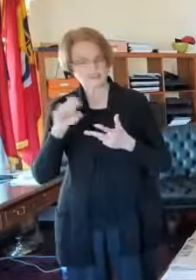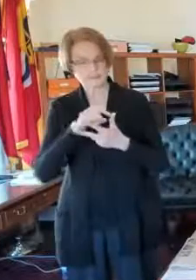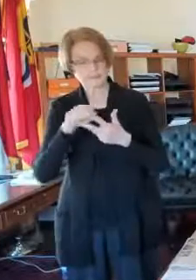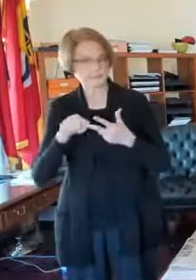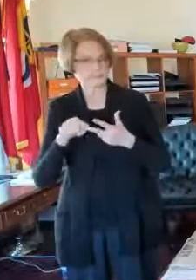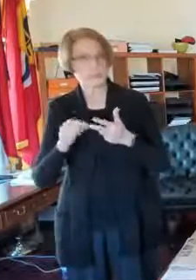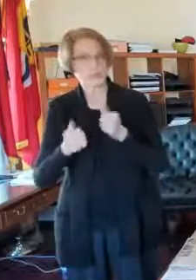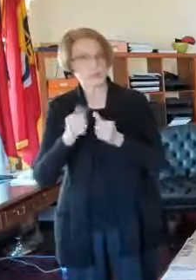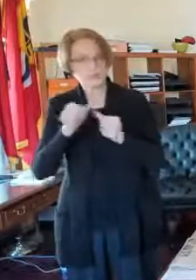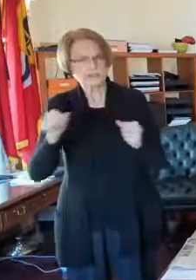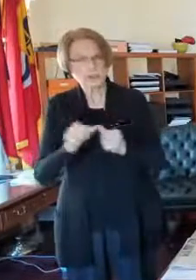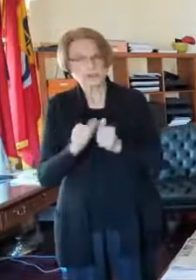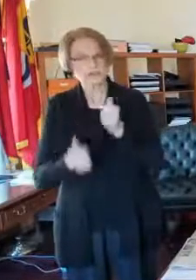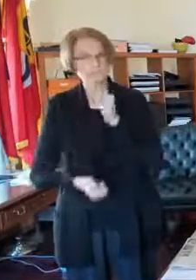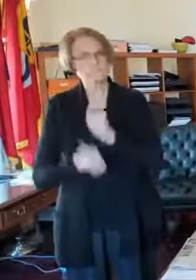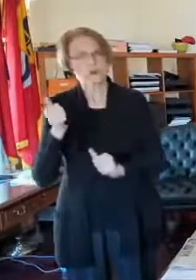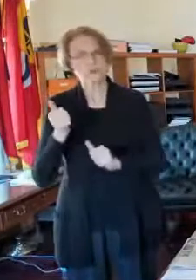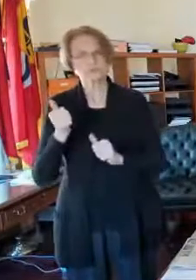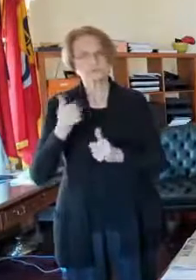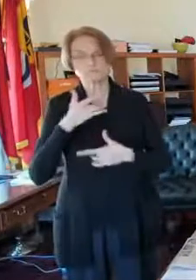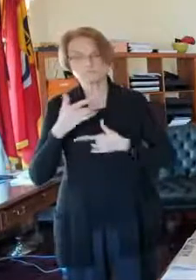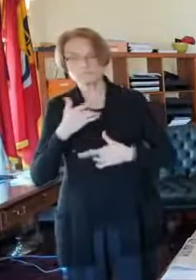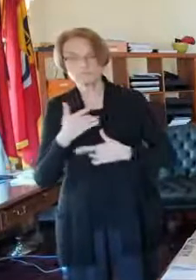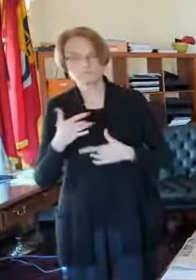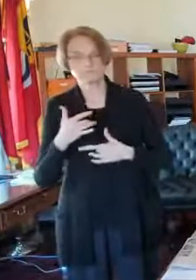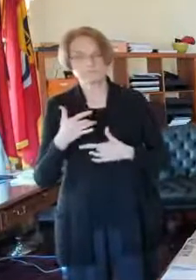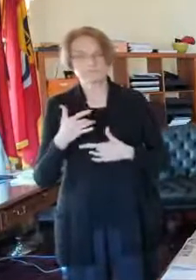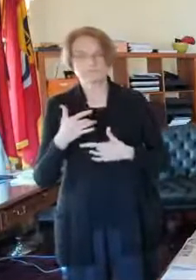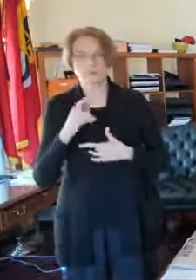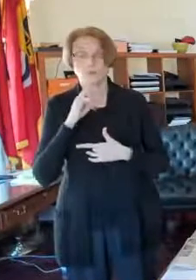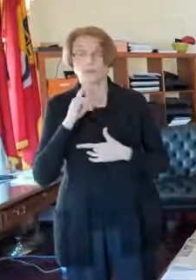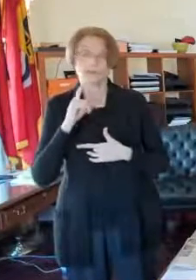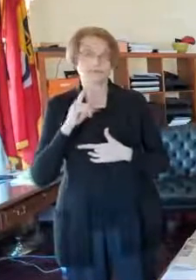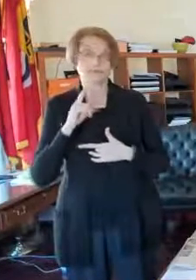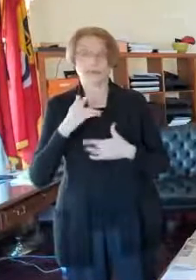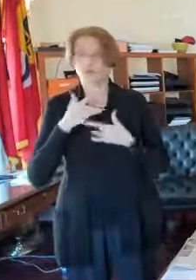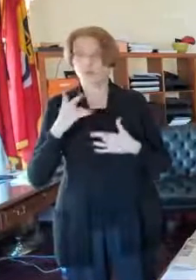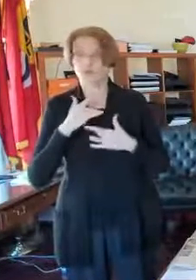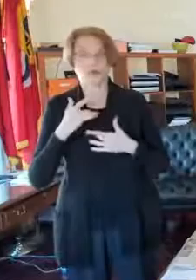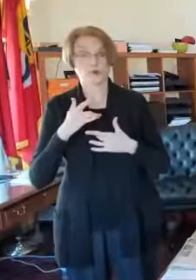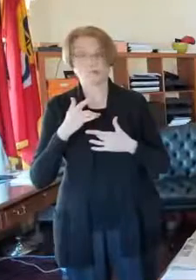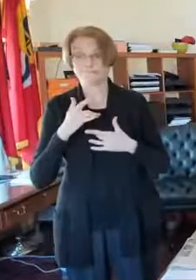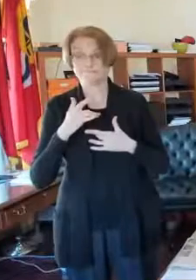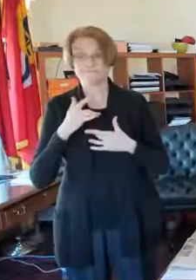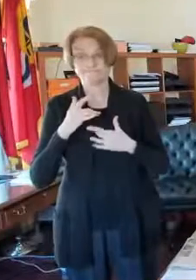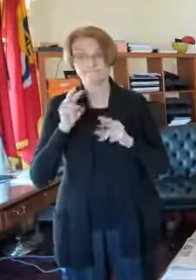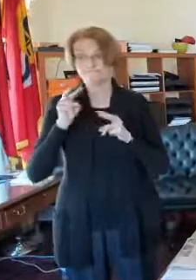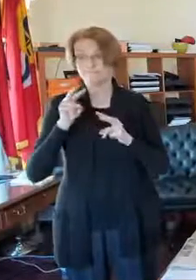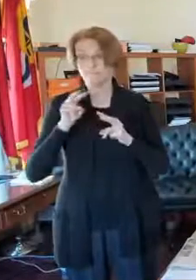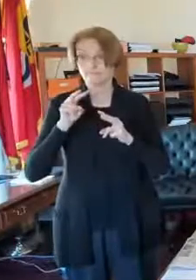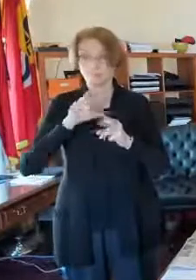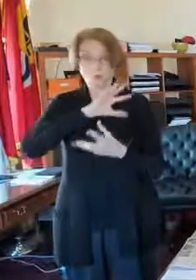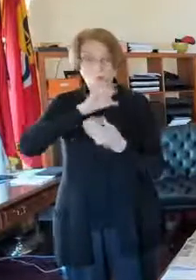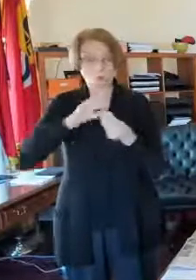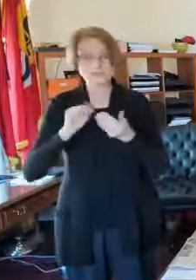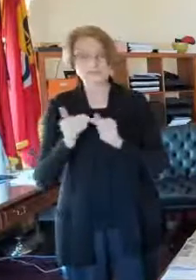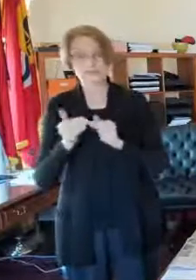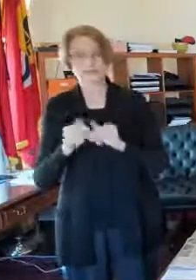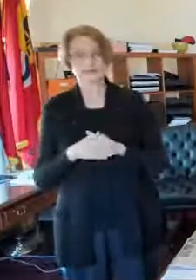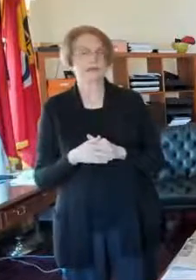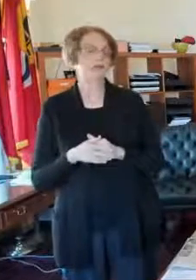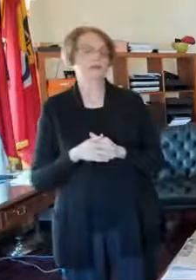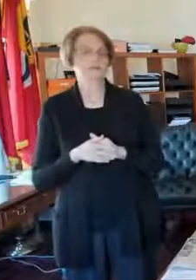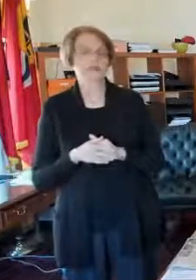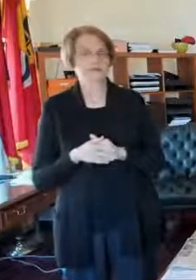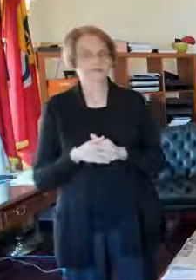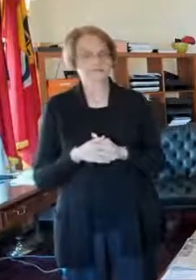concerned about right now? Concerned about the whole city, of course. So this is on our website. That's why somebody